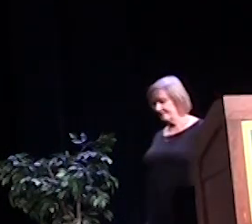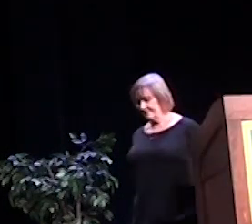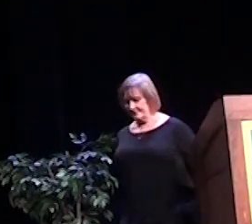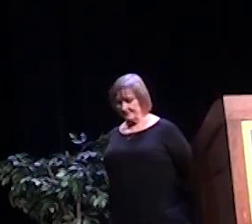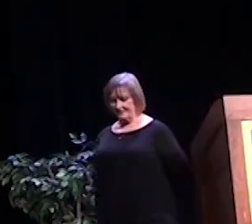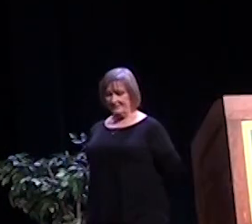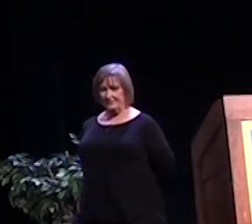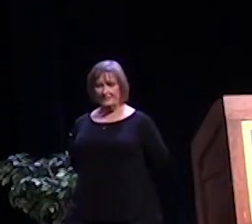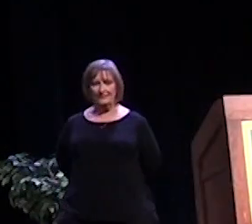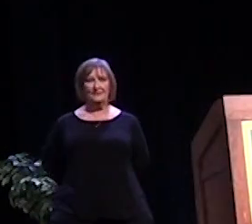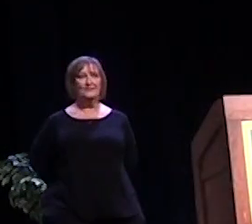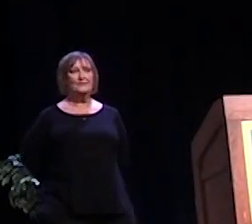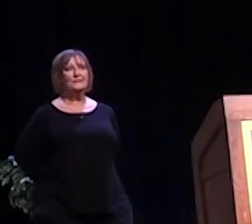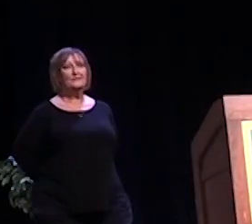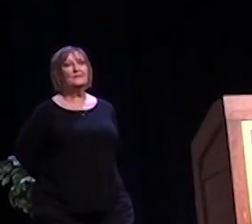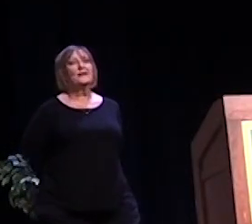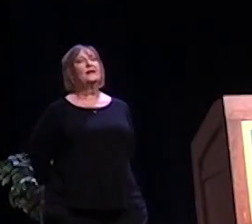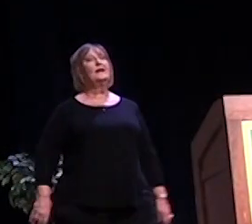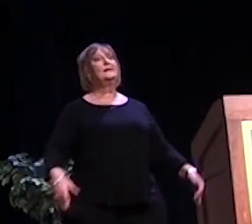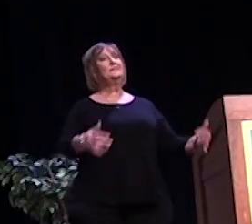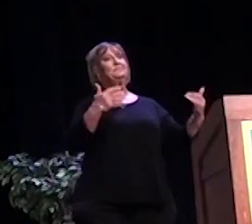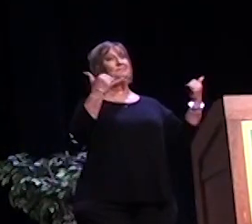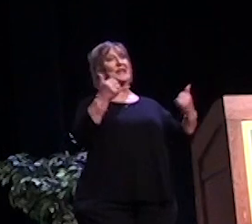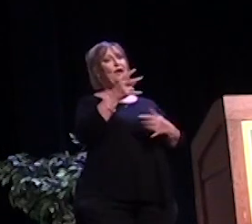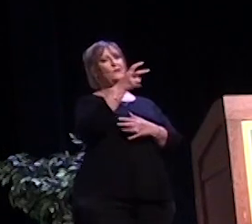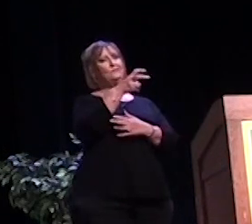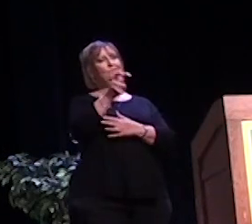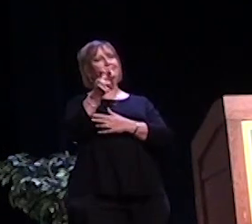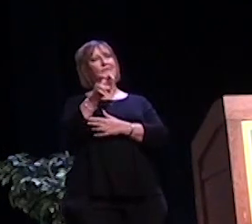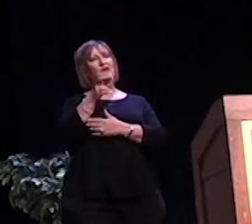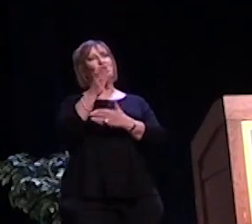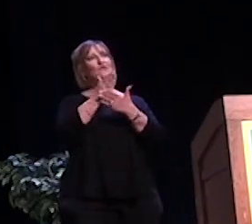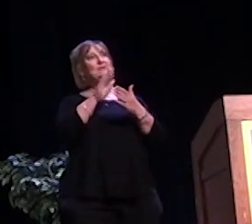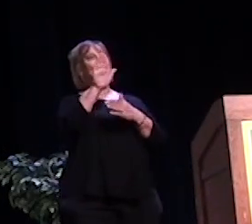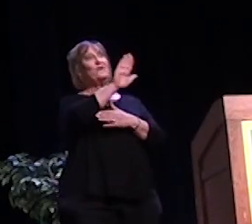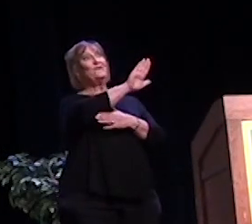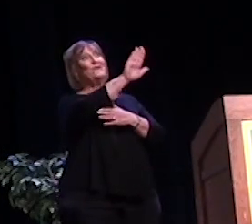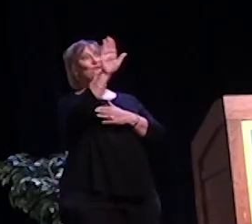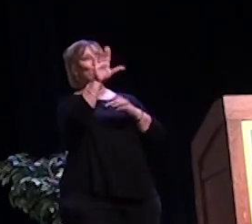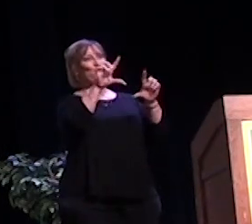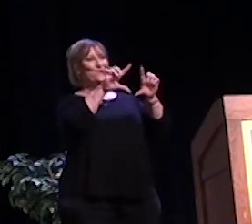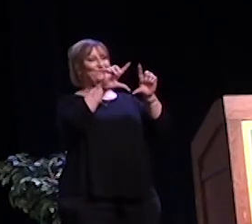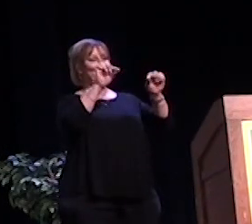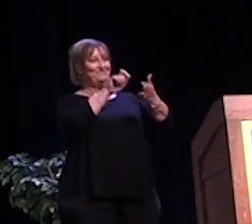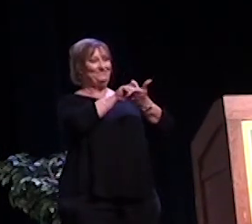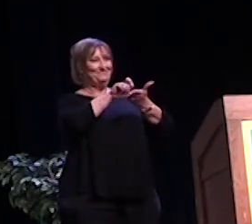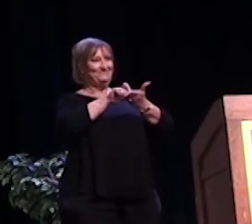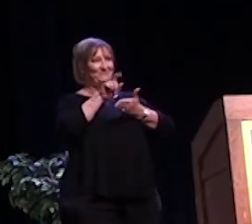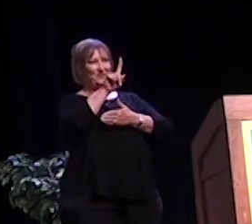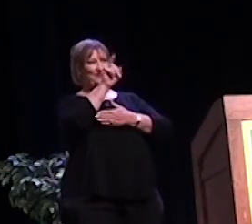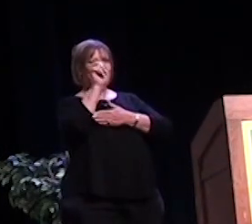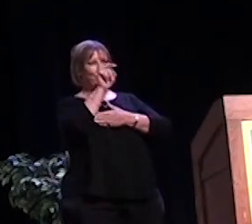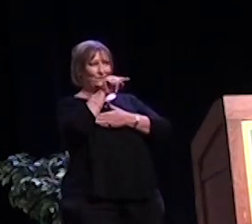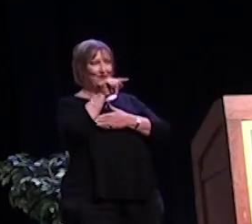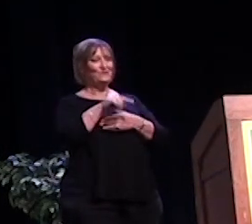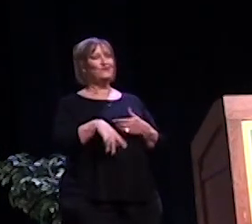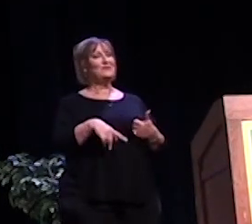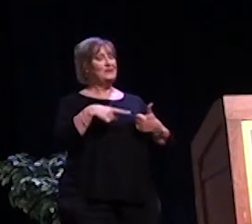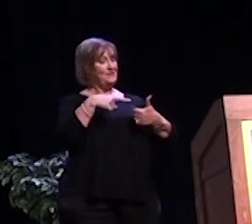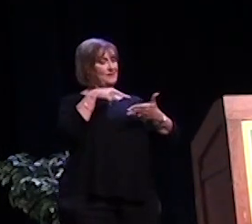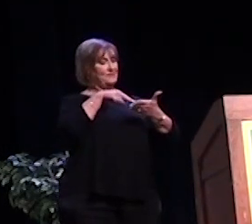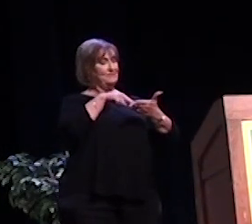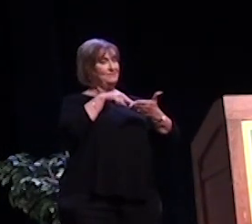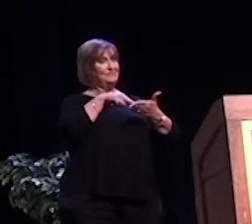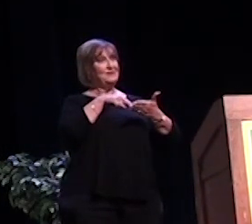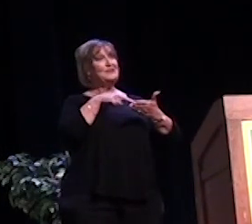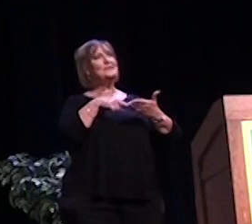Thank you. At this time, we're going to transition to some questions from all of you. And this first one, I think, ties in really well to